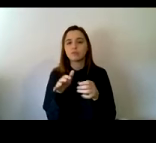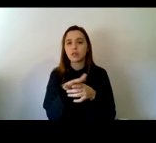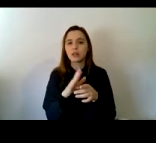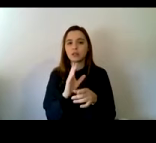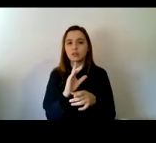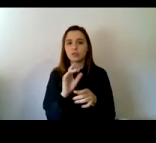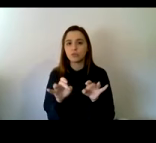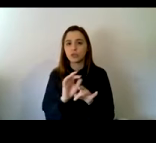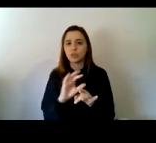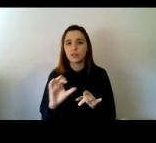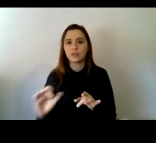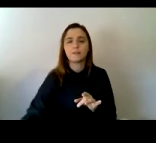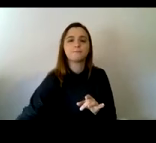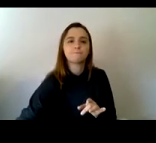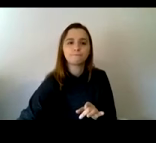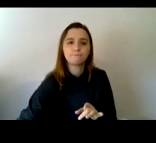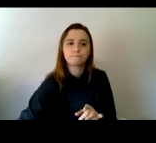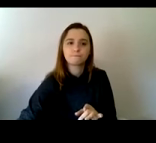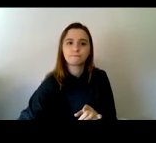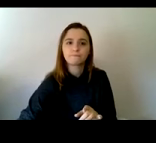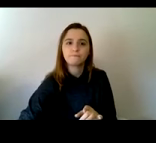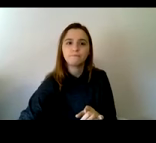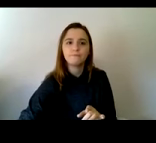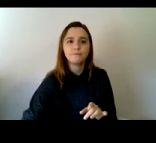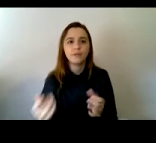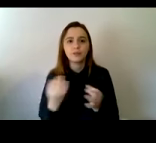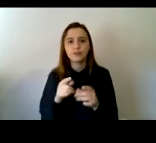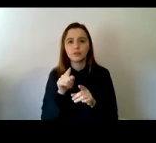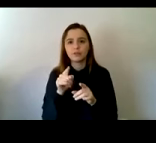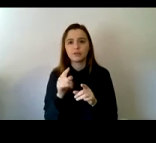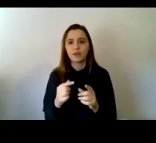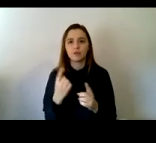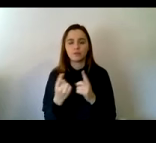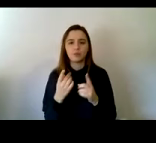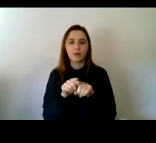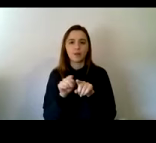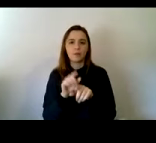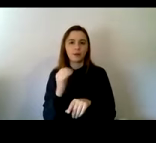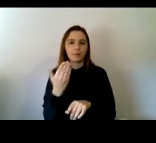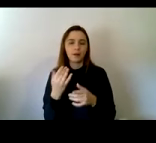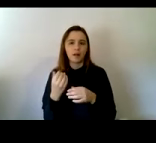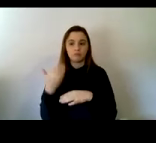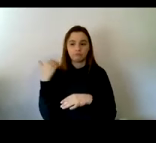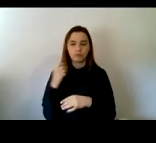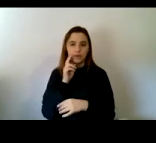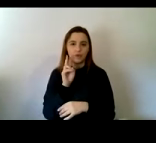while women are the pioneers in this field, in the past few decades, we have seen less and less women